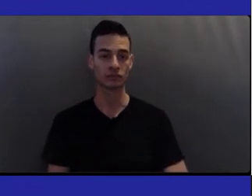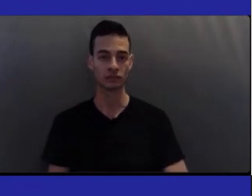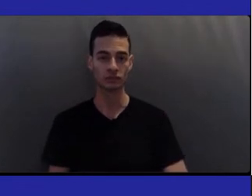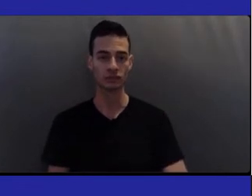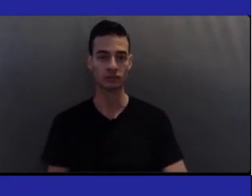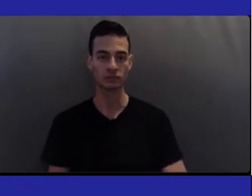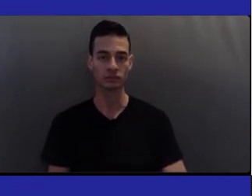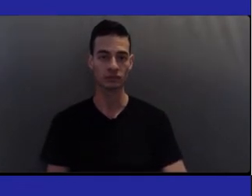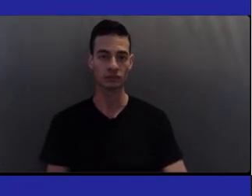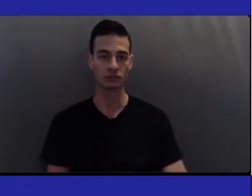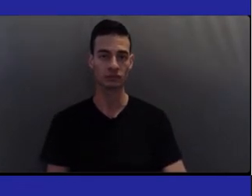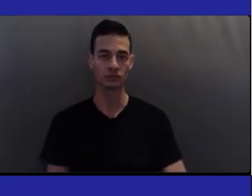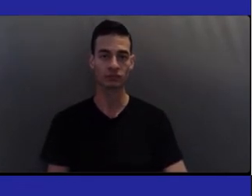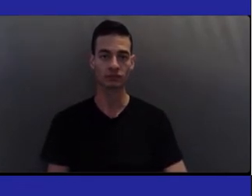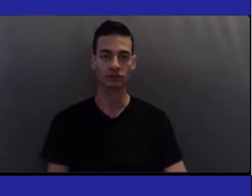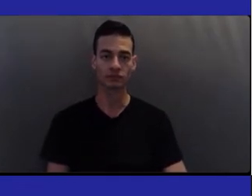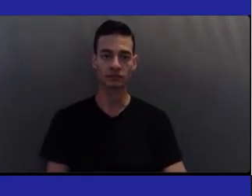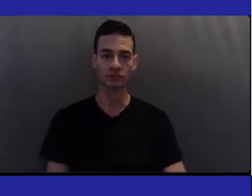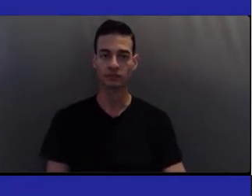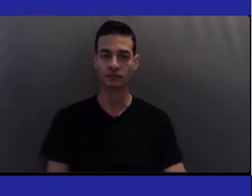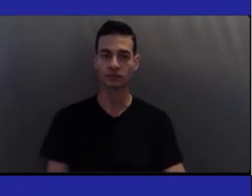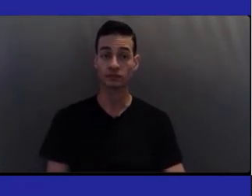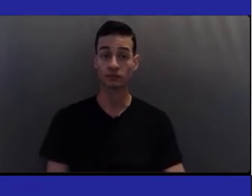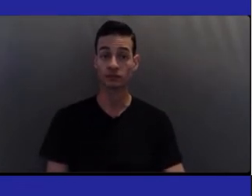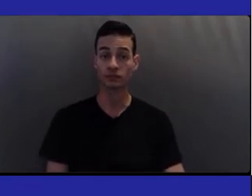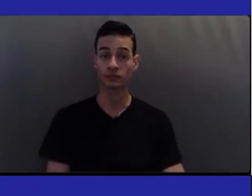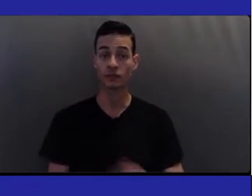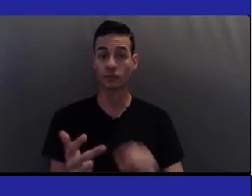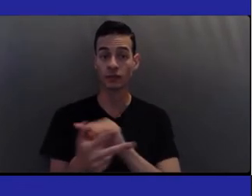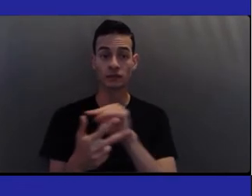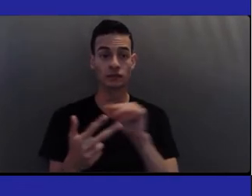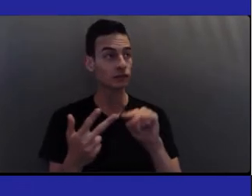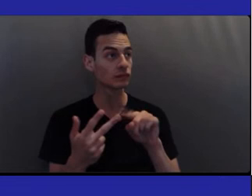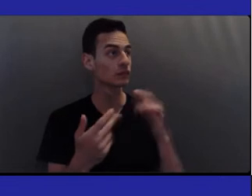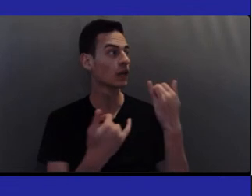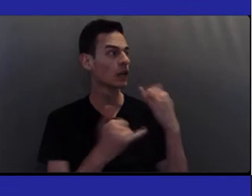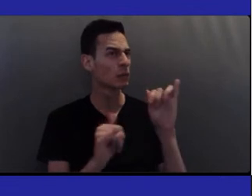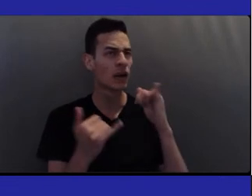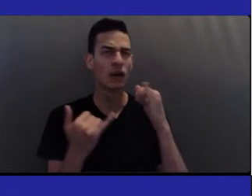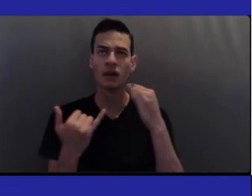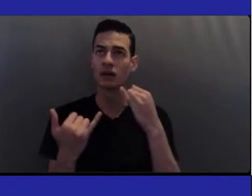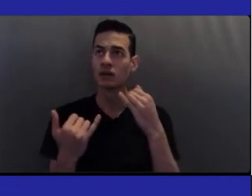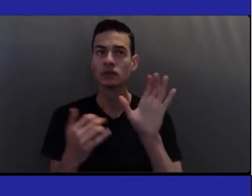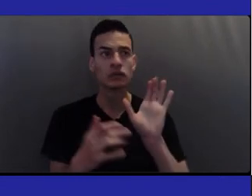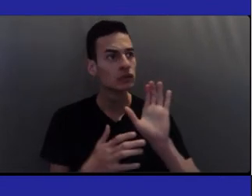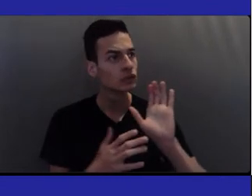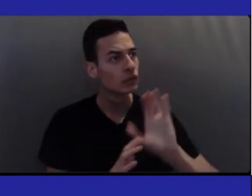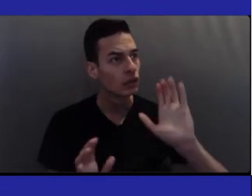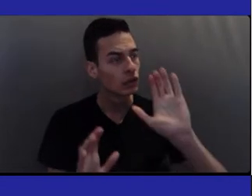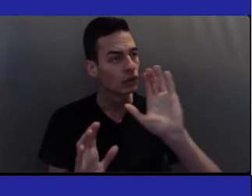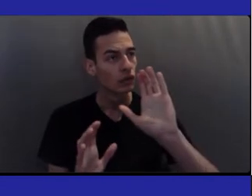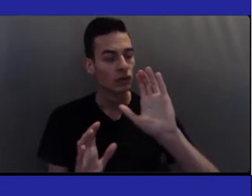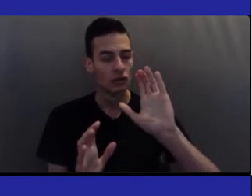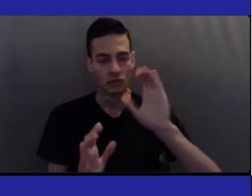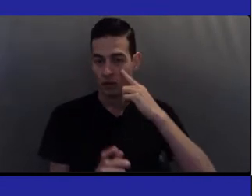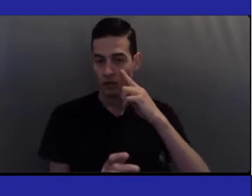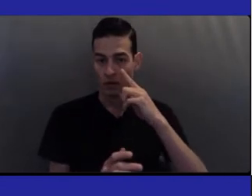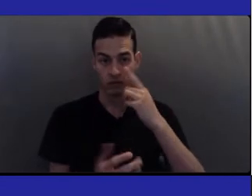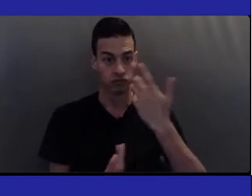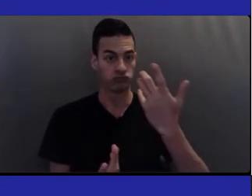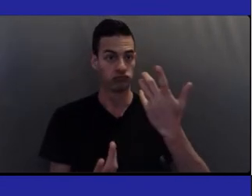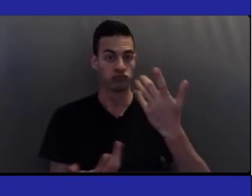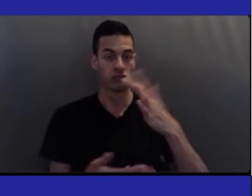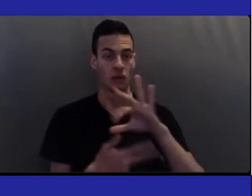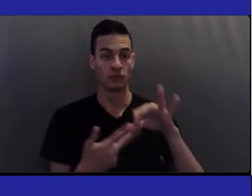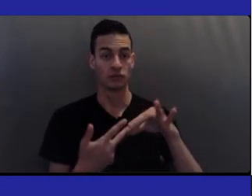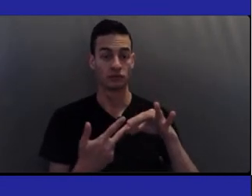These three facilities independently were searching for options inside their facilities. When three health and hospitals facilities